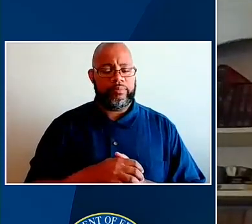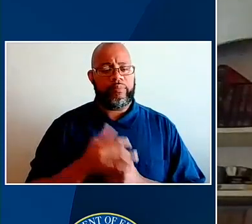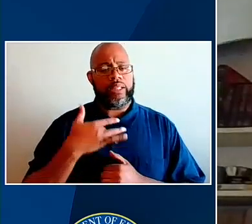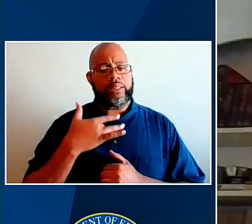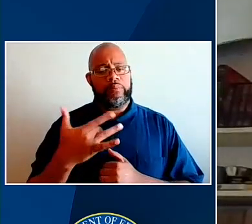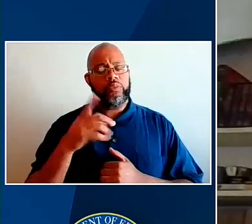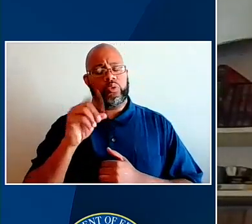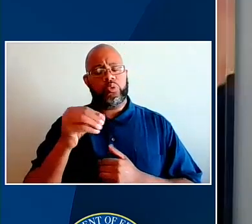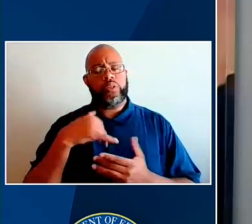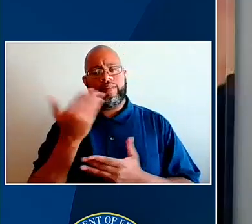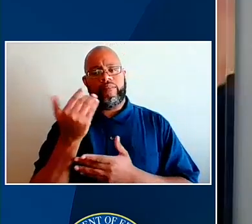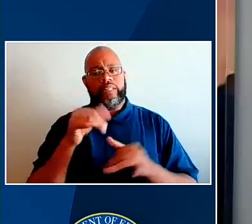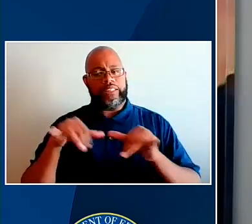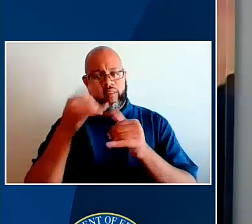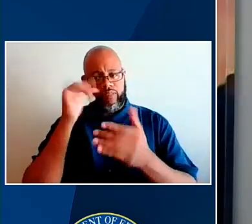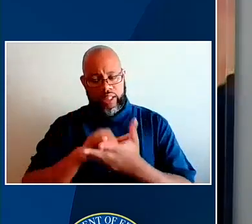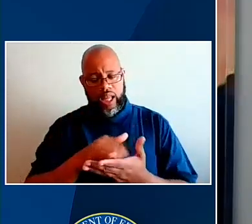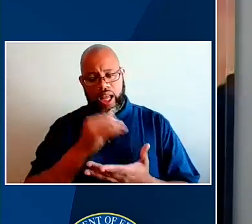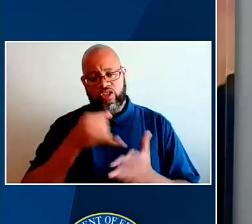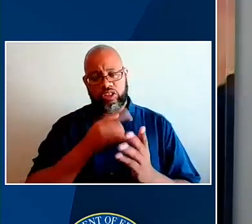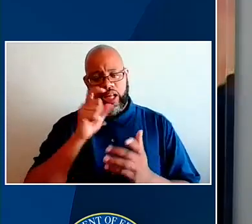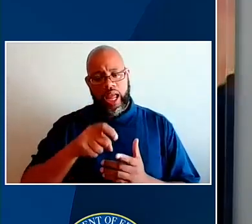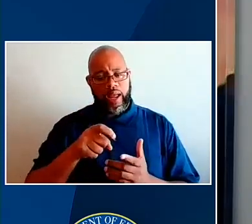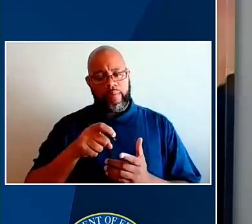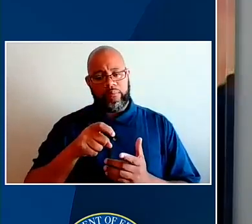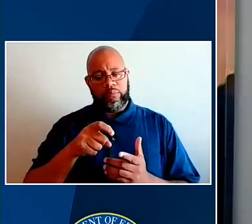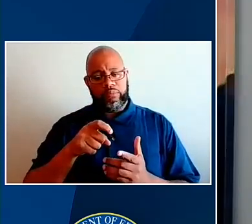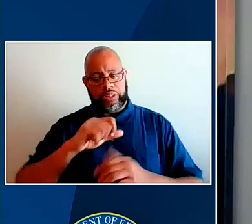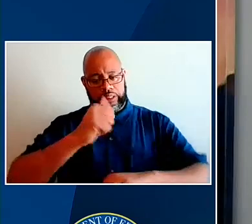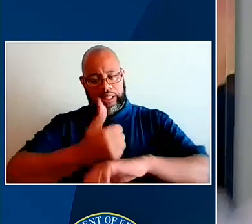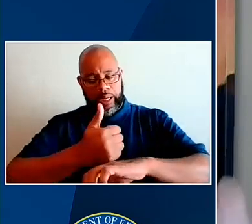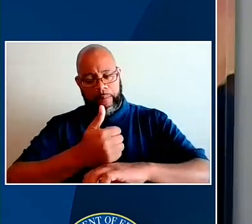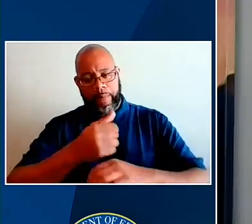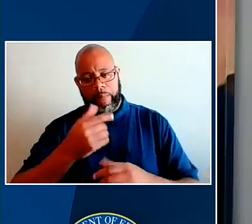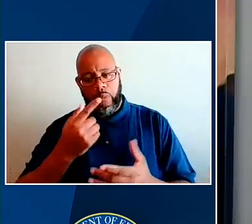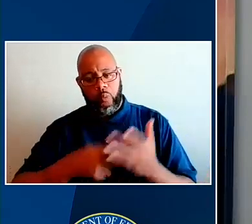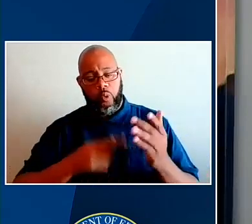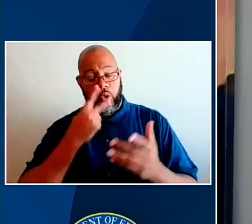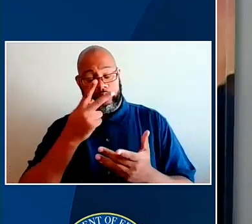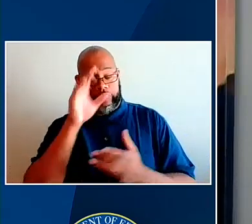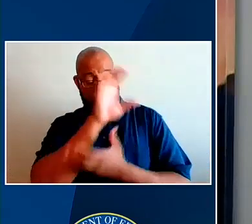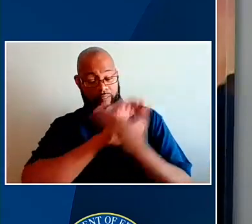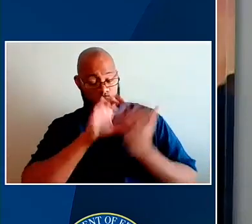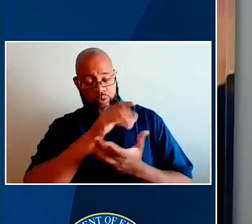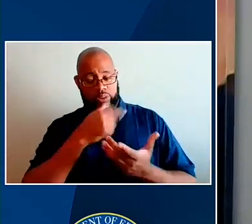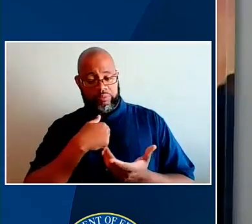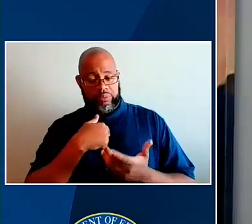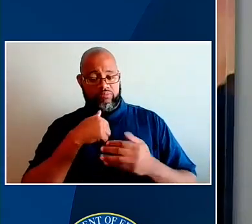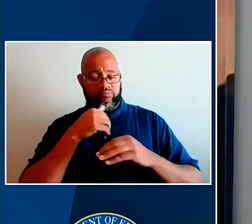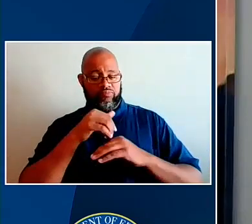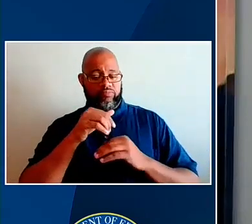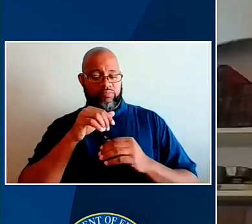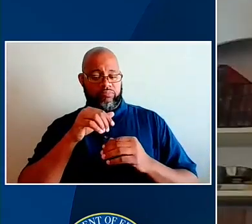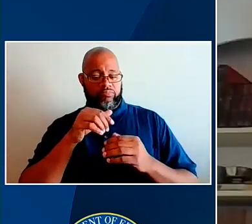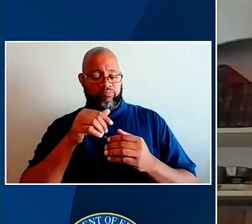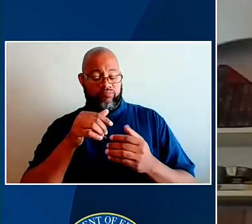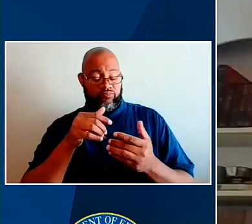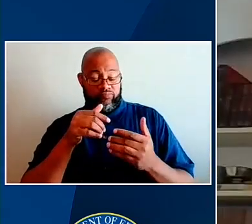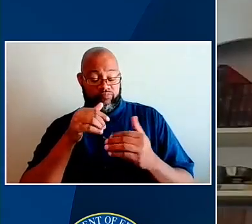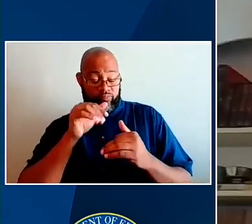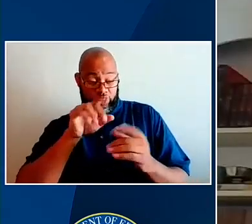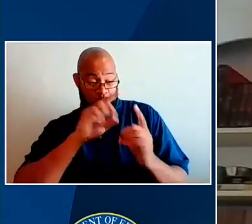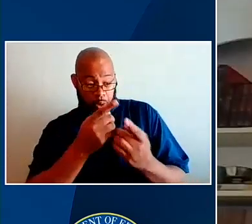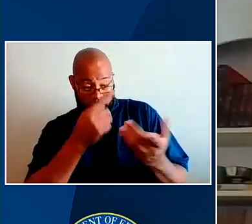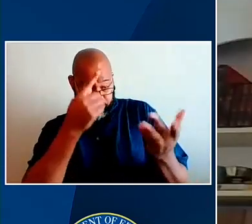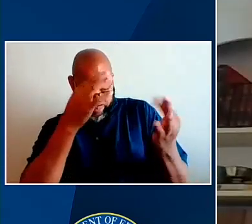15 is standard for that, and they just happen to line up here in a way that looks confusing, I defer to the department. Generally, we have to, I